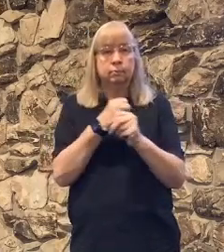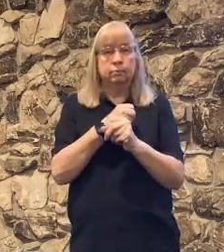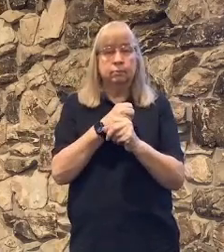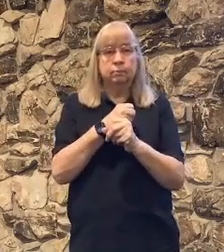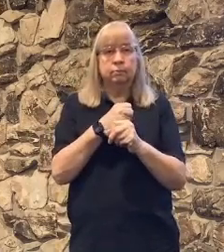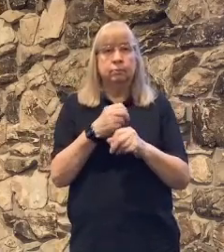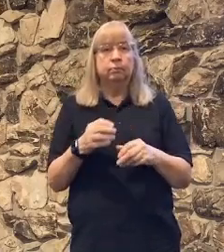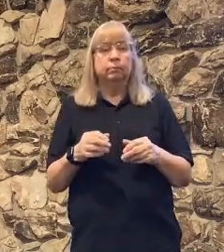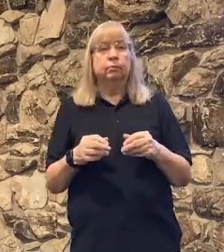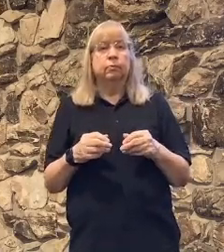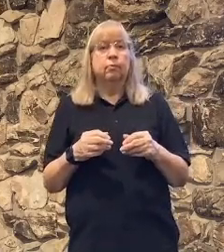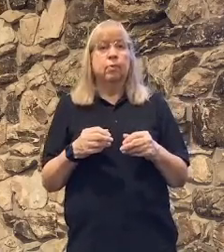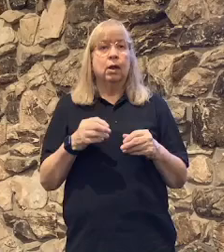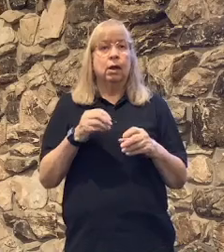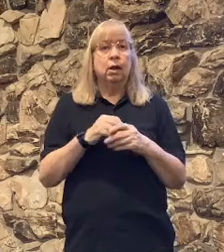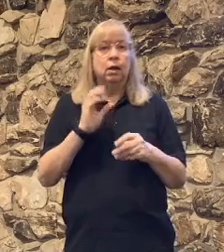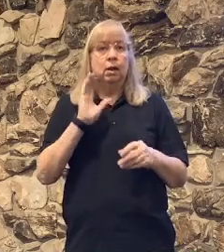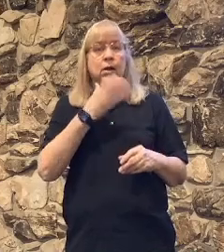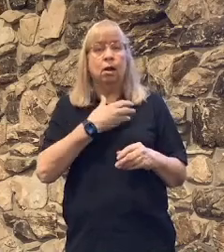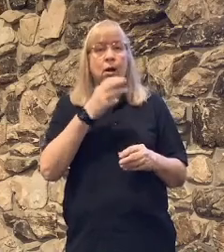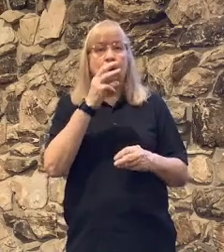Wars in our world.